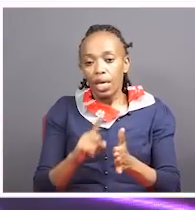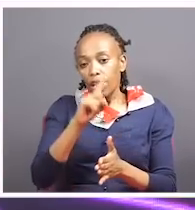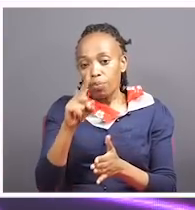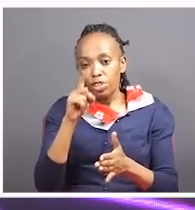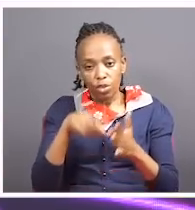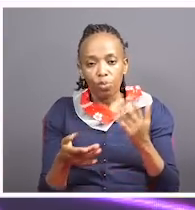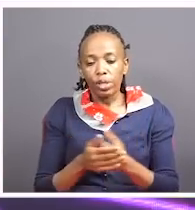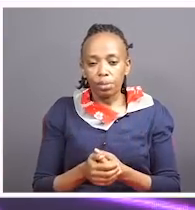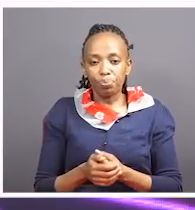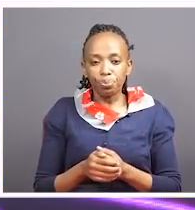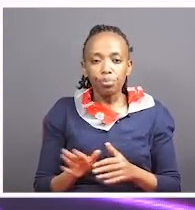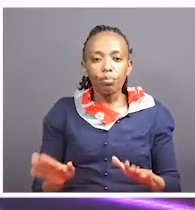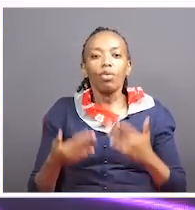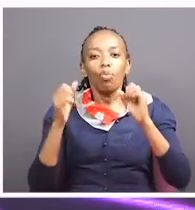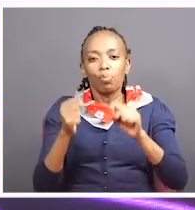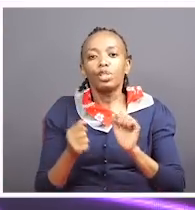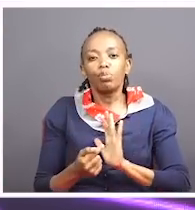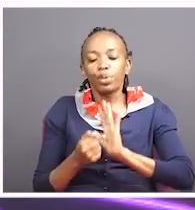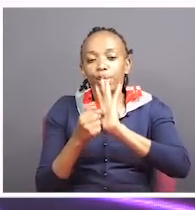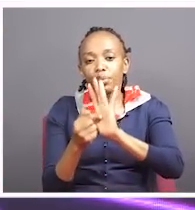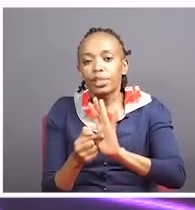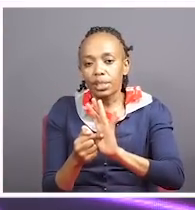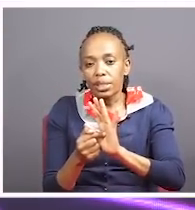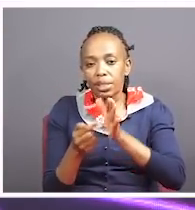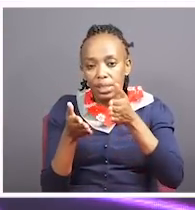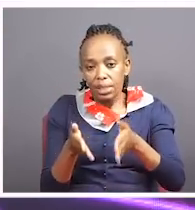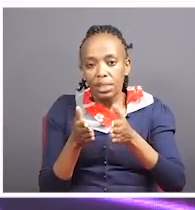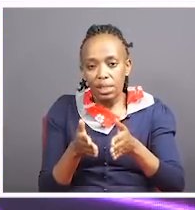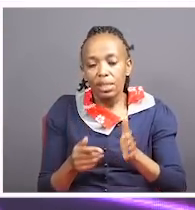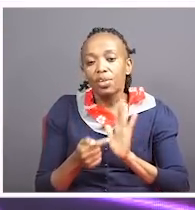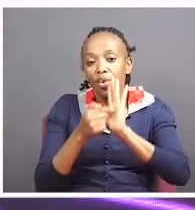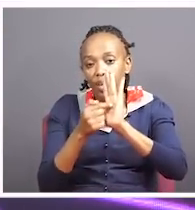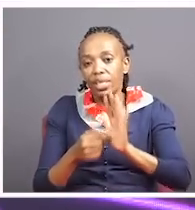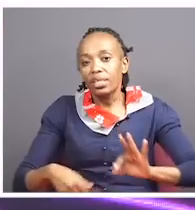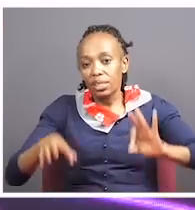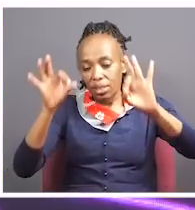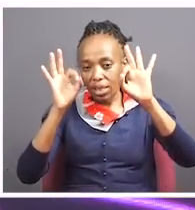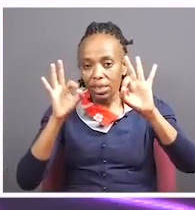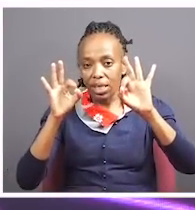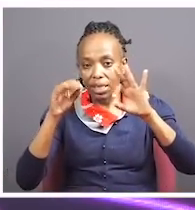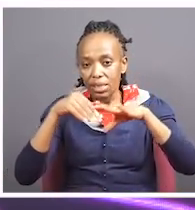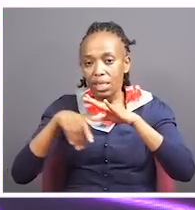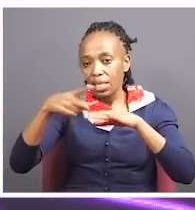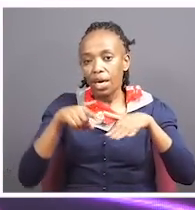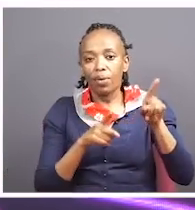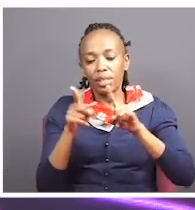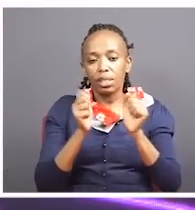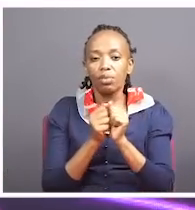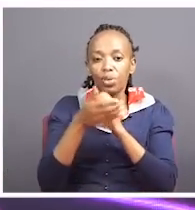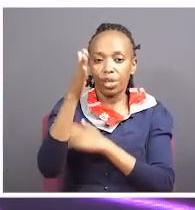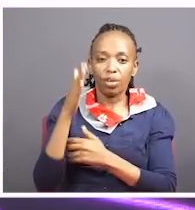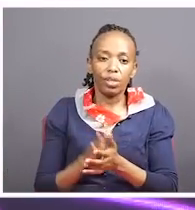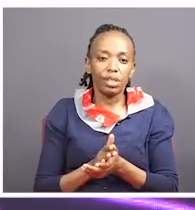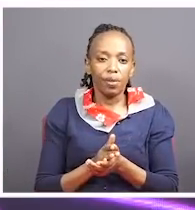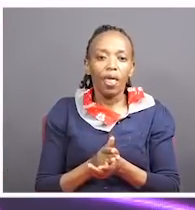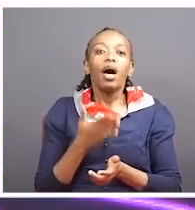So the question is, how can we demonstrate this radiant excellence in our journey with